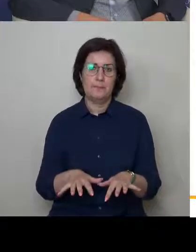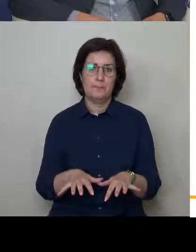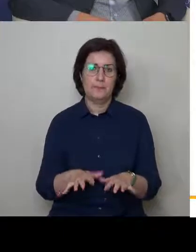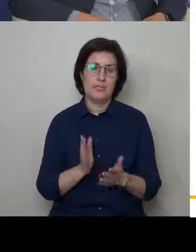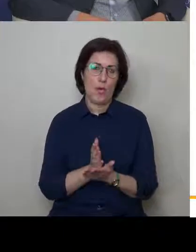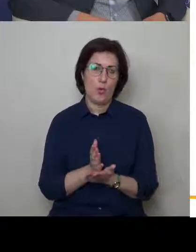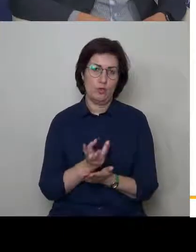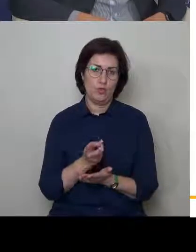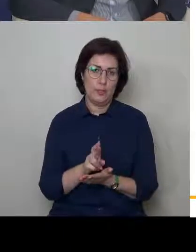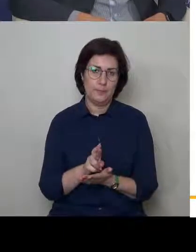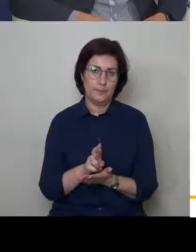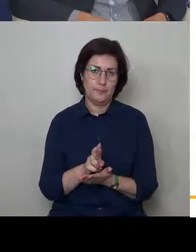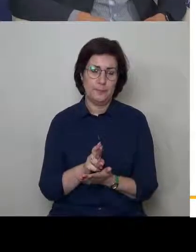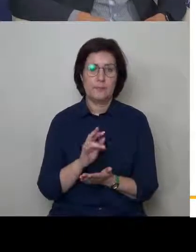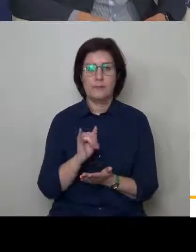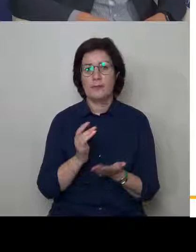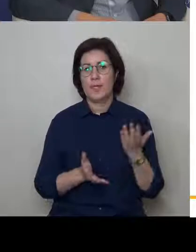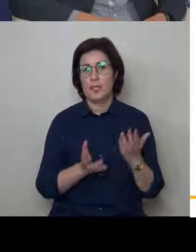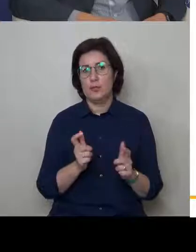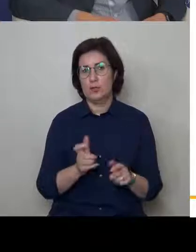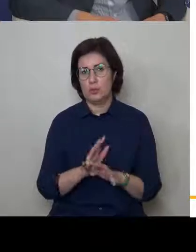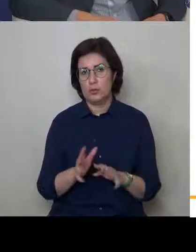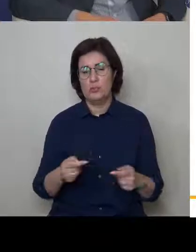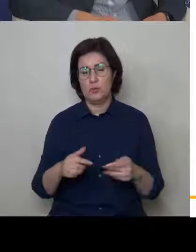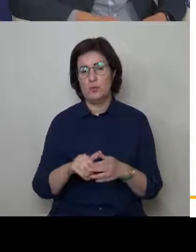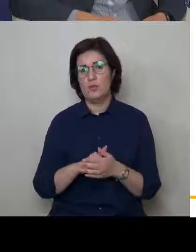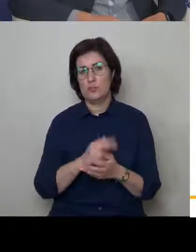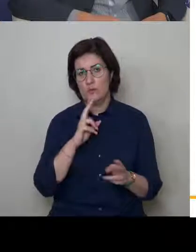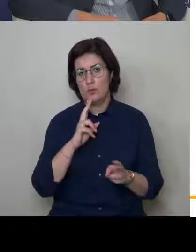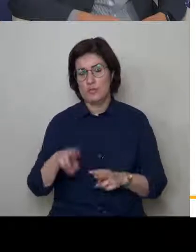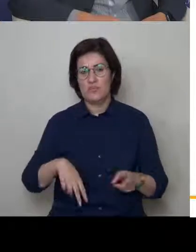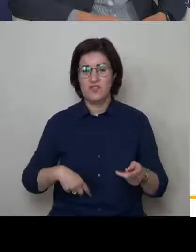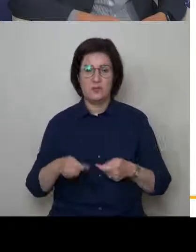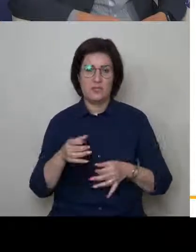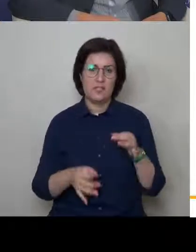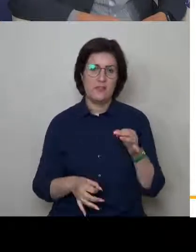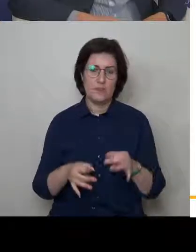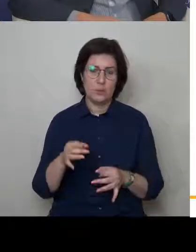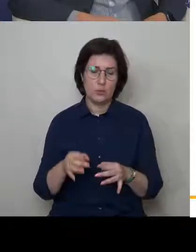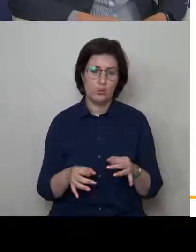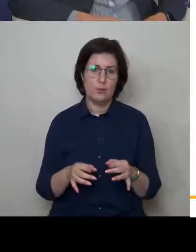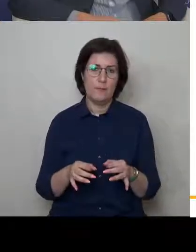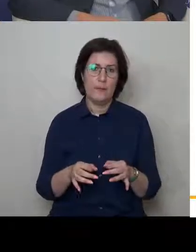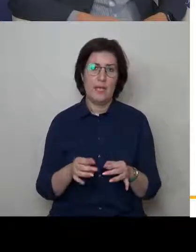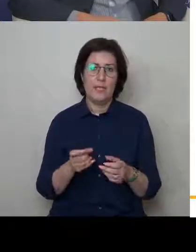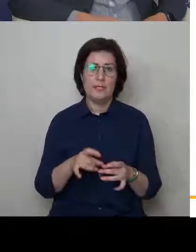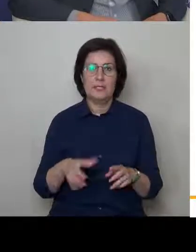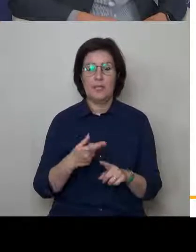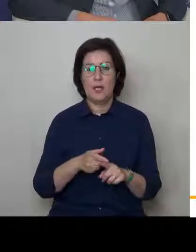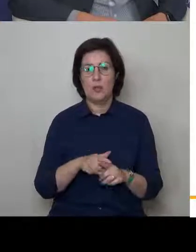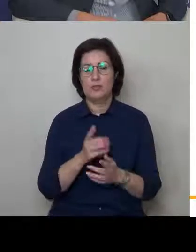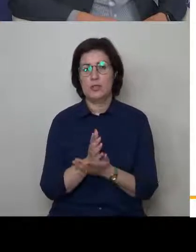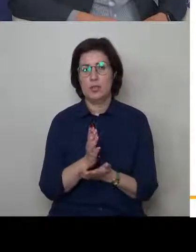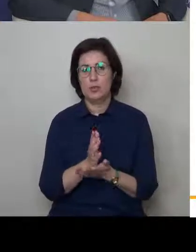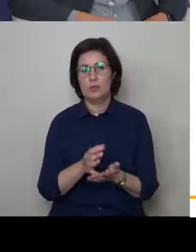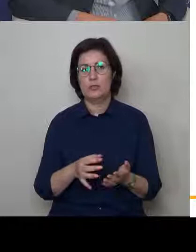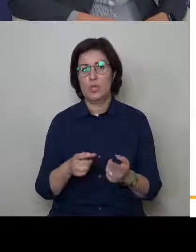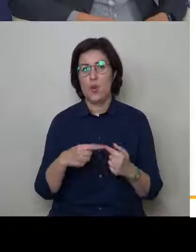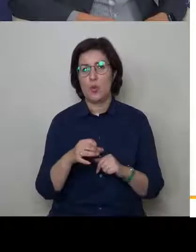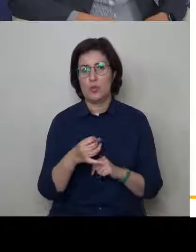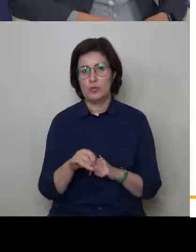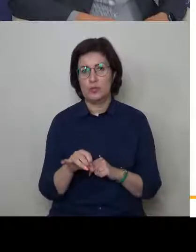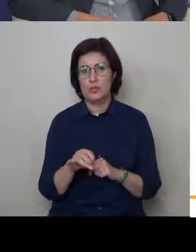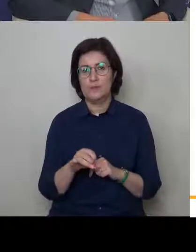administrative court located in that area, and if you disagree, again you go to the Court